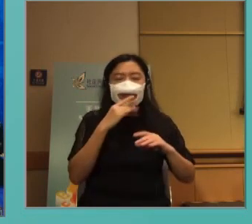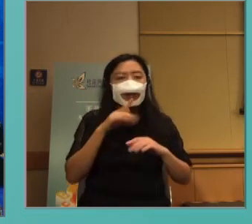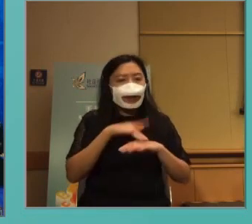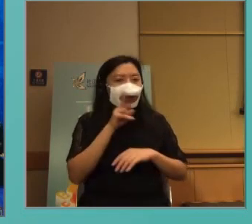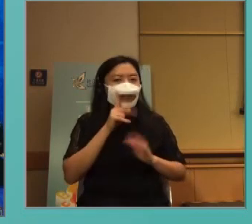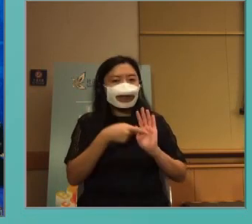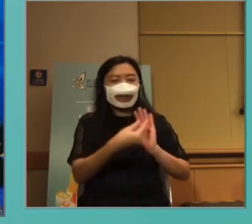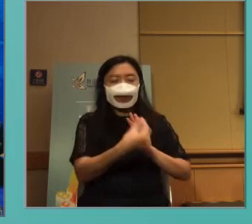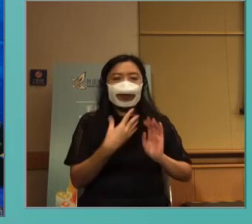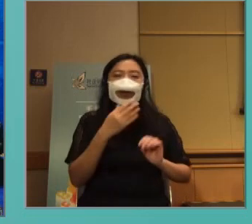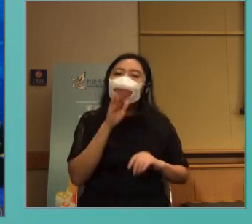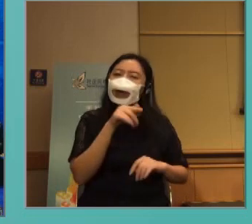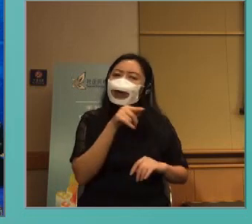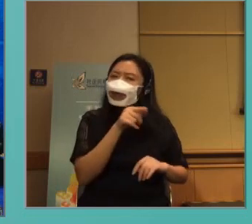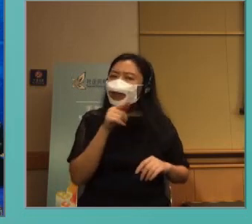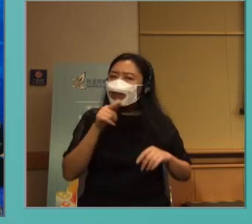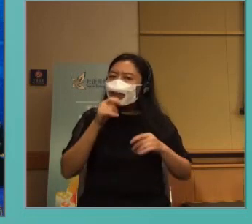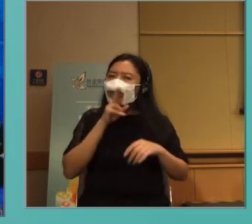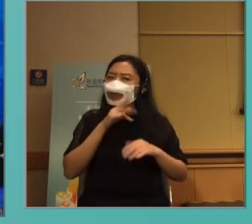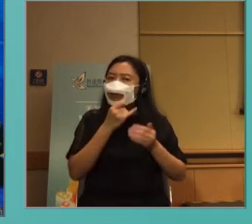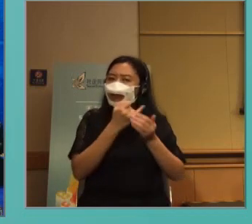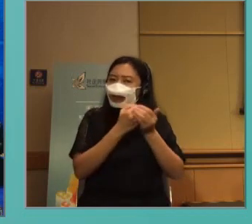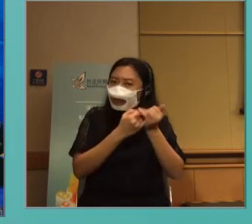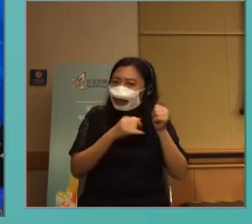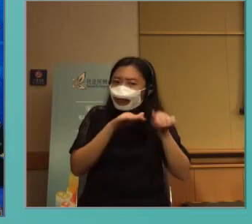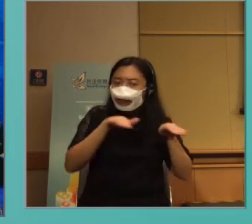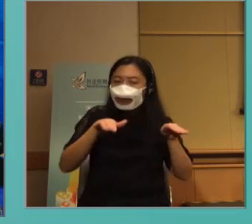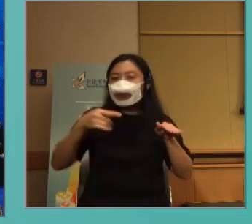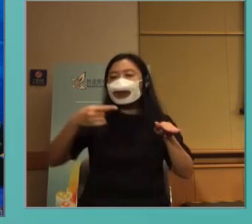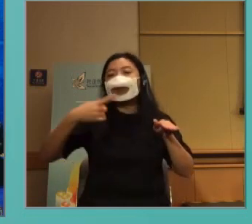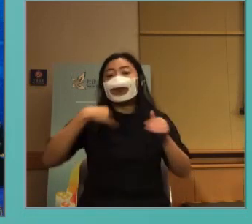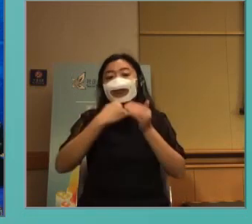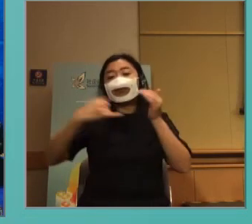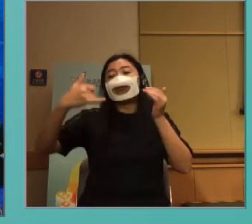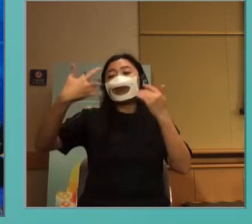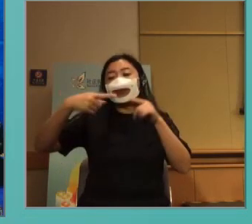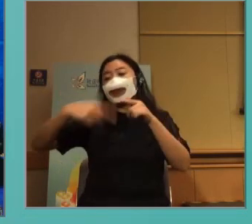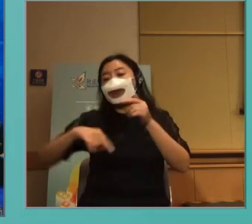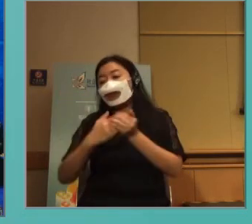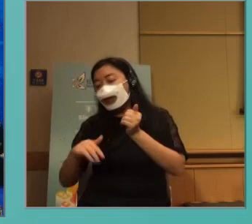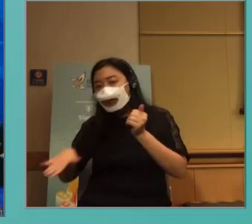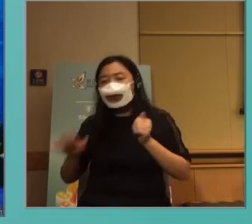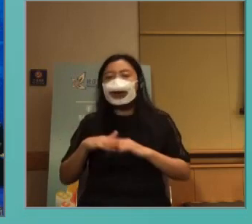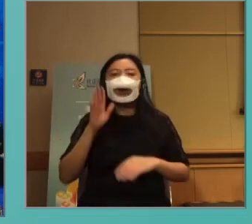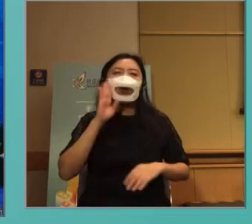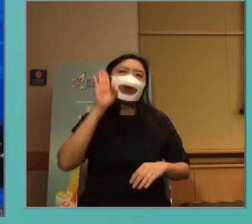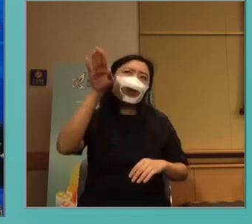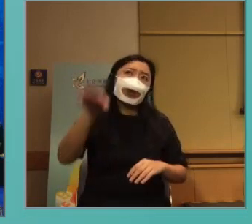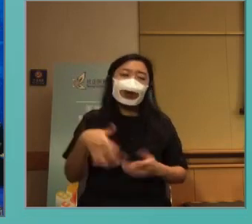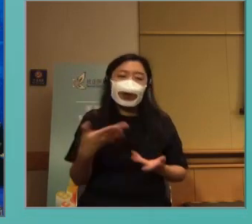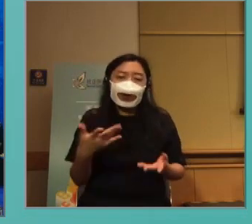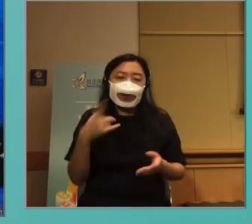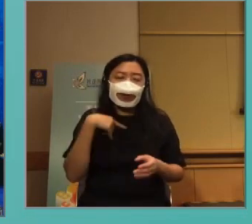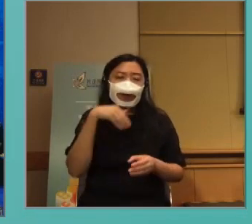our grandson, one day they don't want red pocket, they just want NFT. Yeah, I remember you say